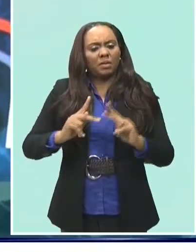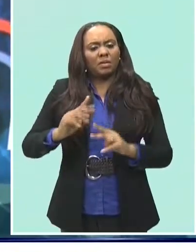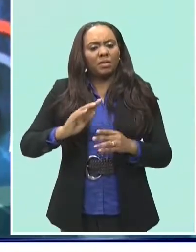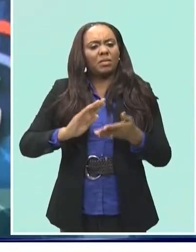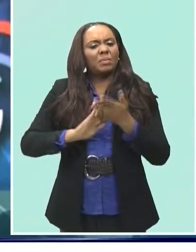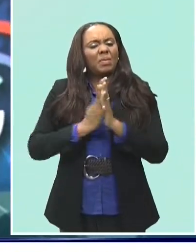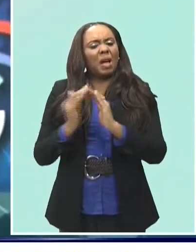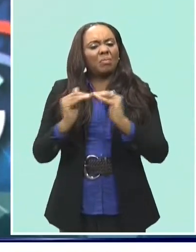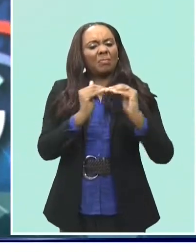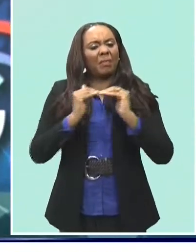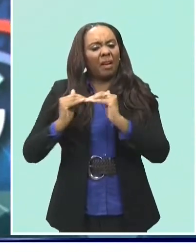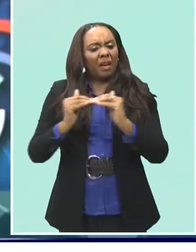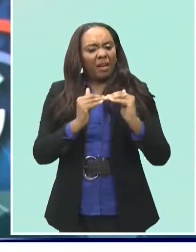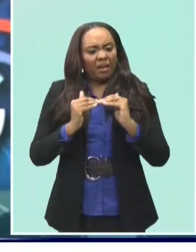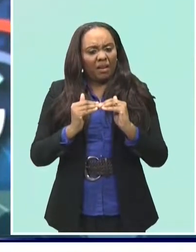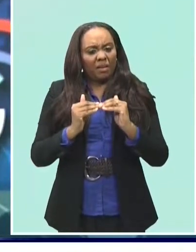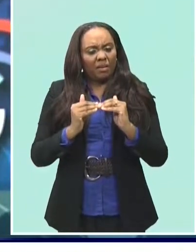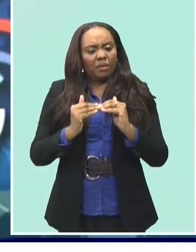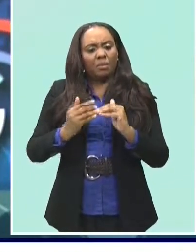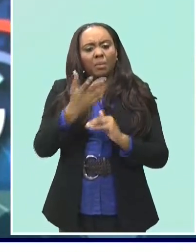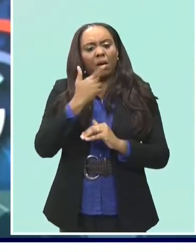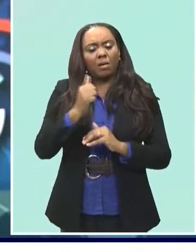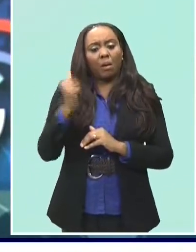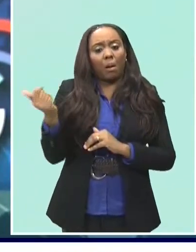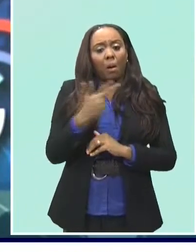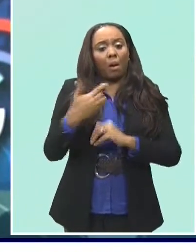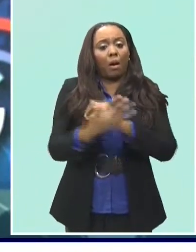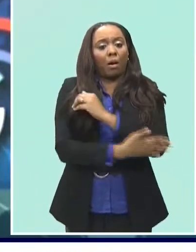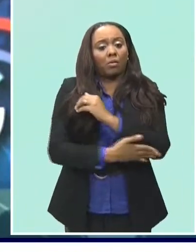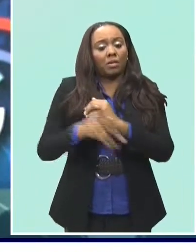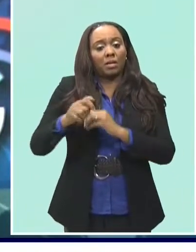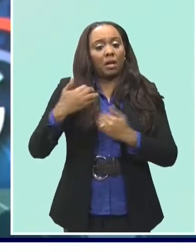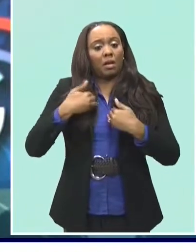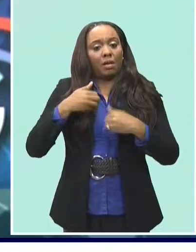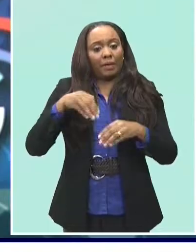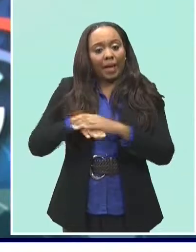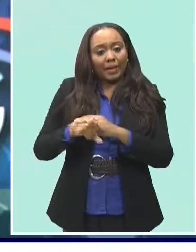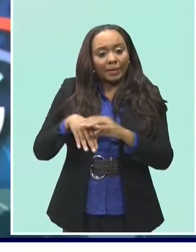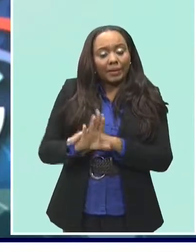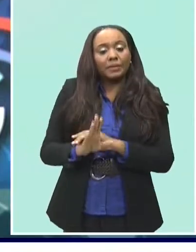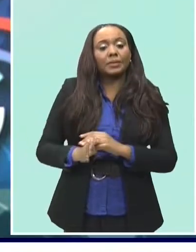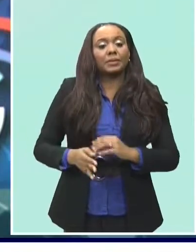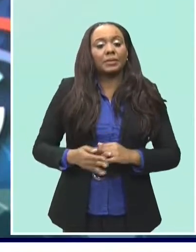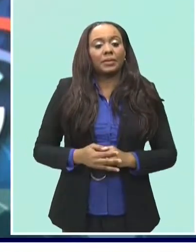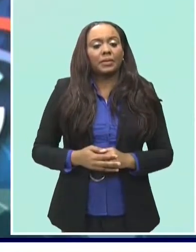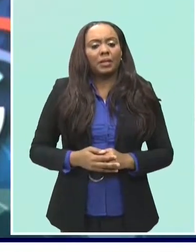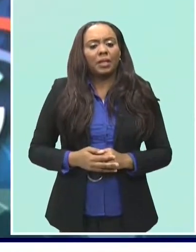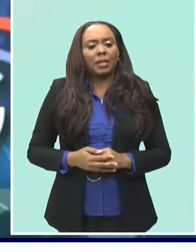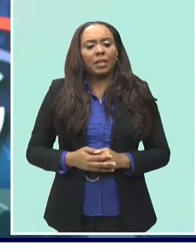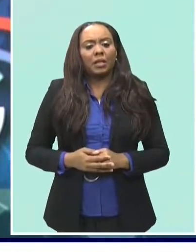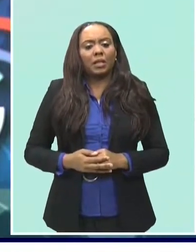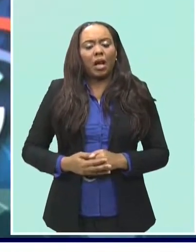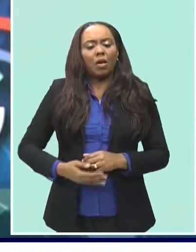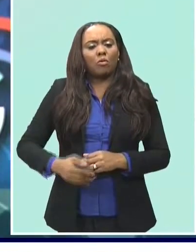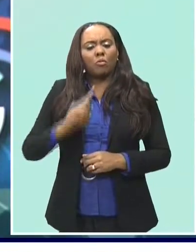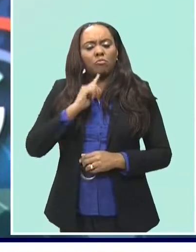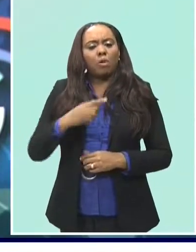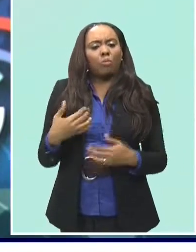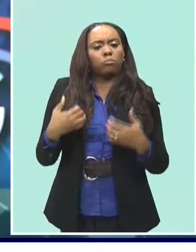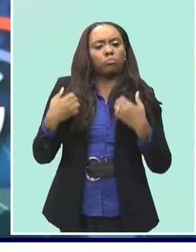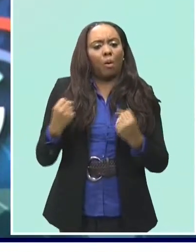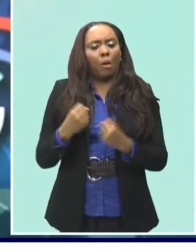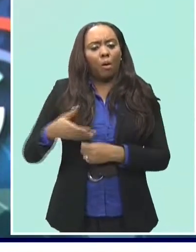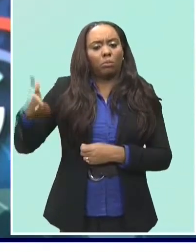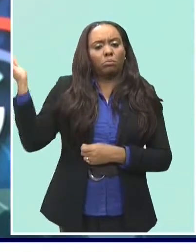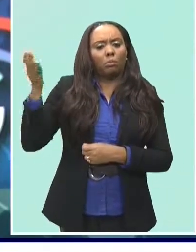playing field when it comes to fair access to markets for developing countries. She made the impassioned plea during a powerful speech as